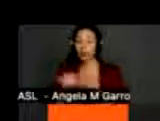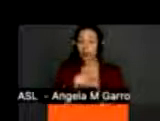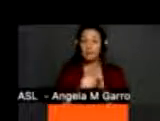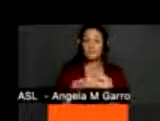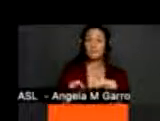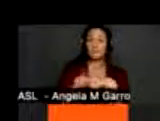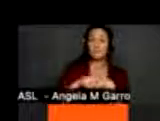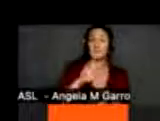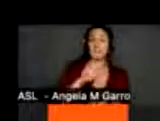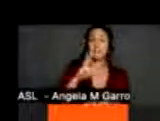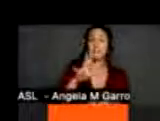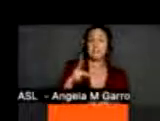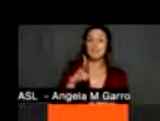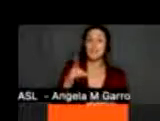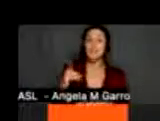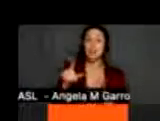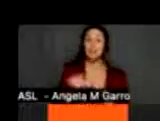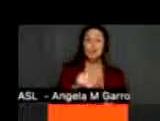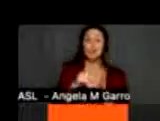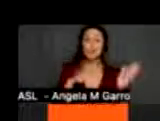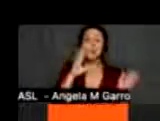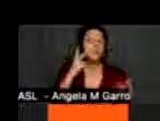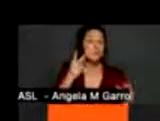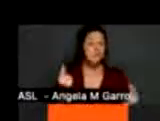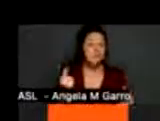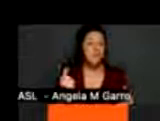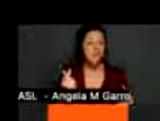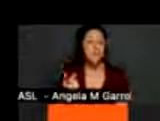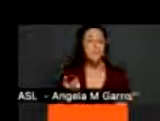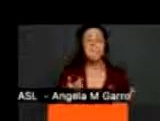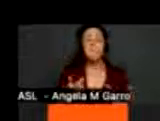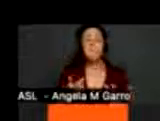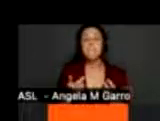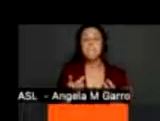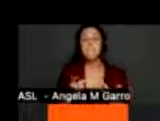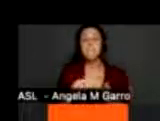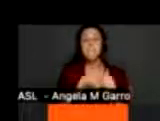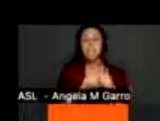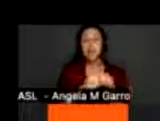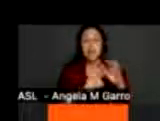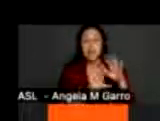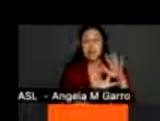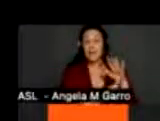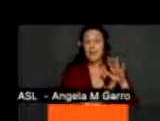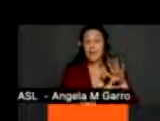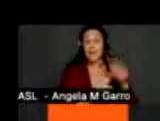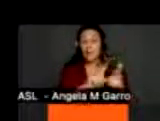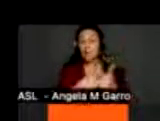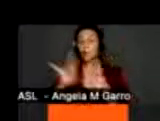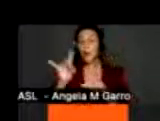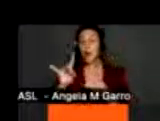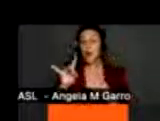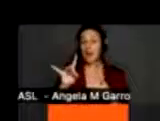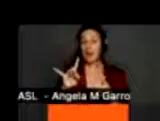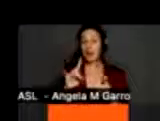and 8th grade, then what you'll see there is how the K through 8 enrollment goes